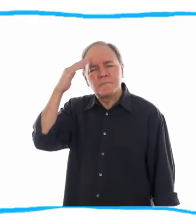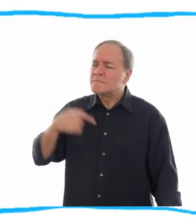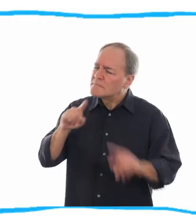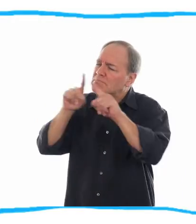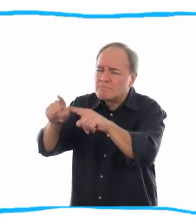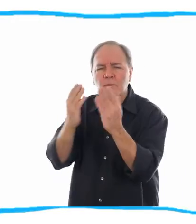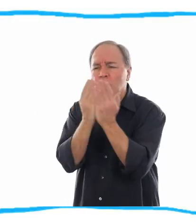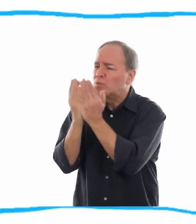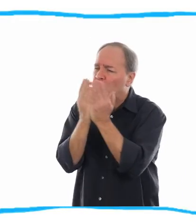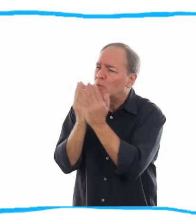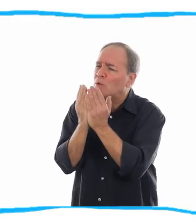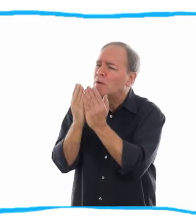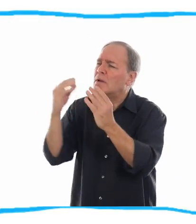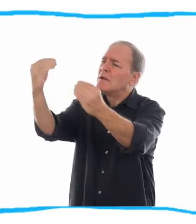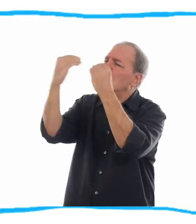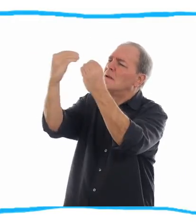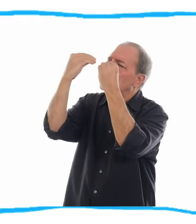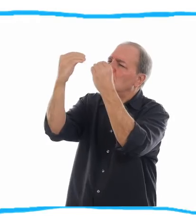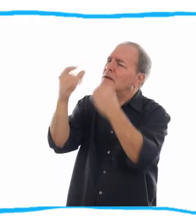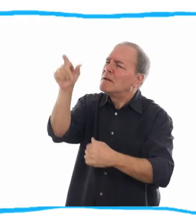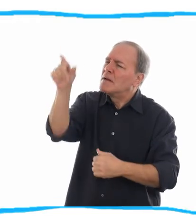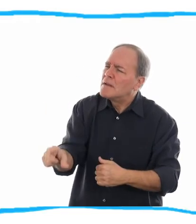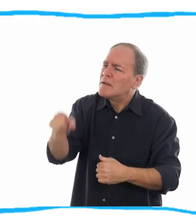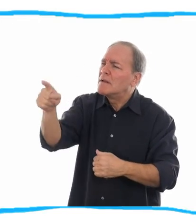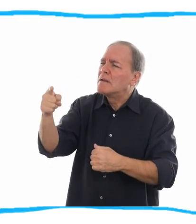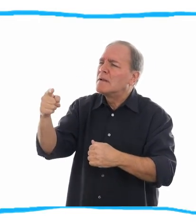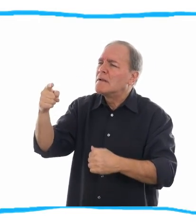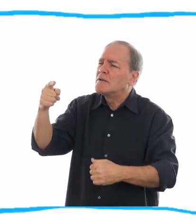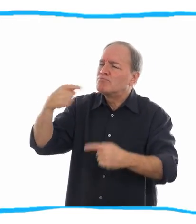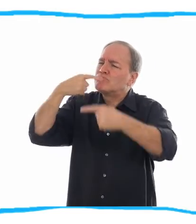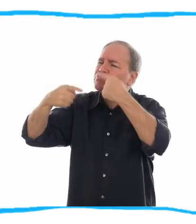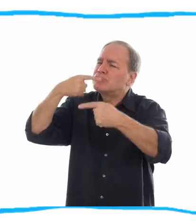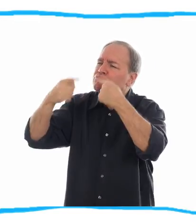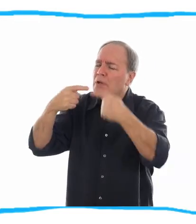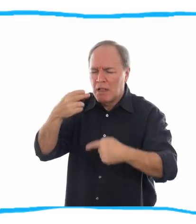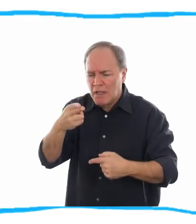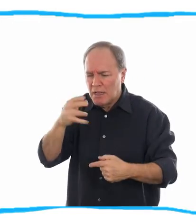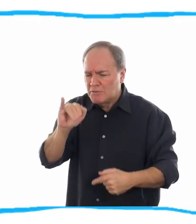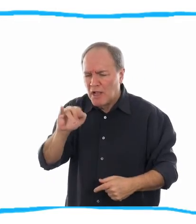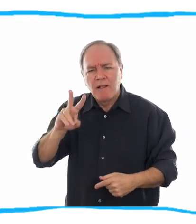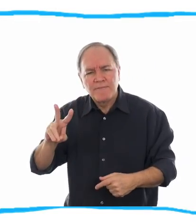You know, I went to school and the teacher was talking about HIV and AIDS.